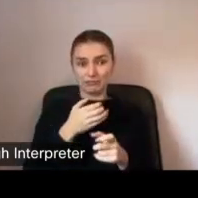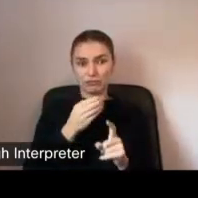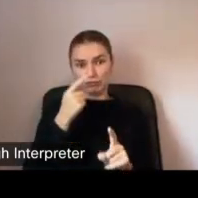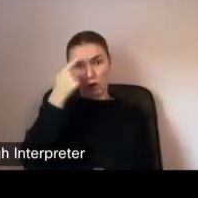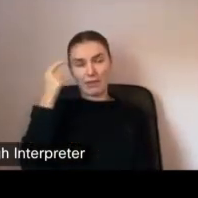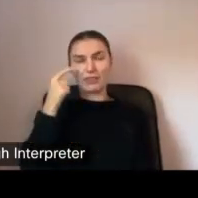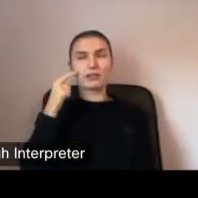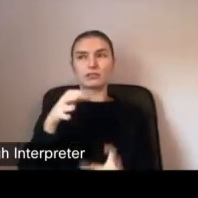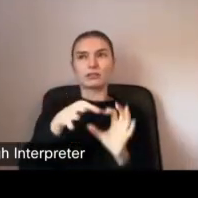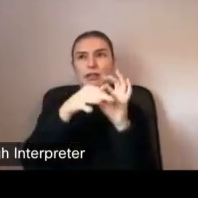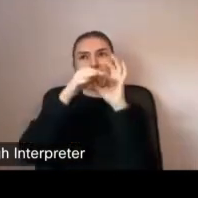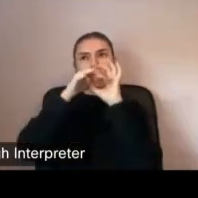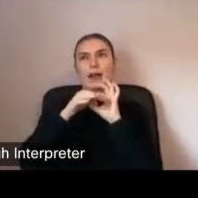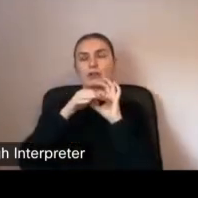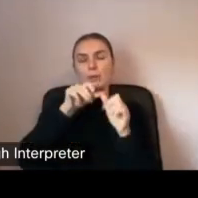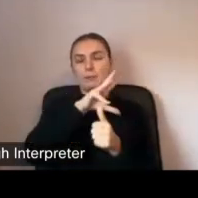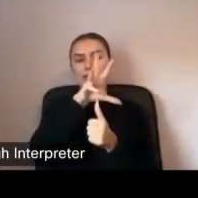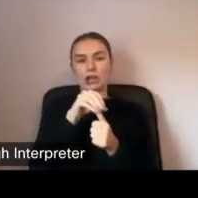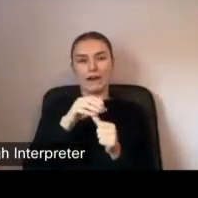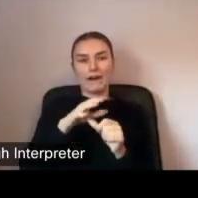to a particular event.